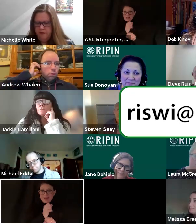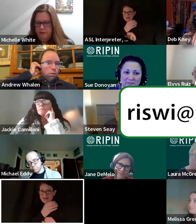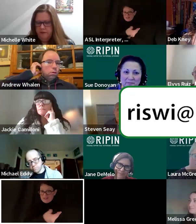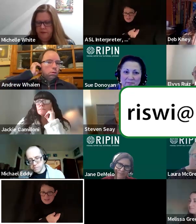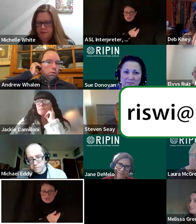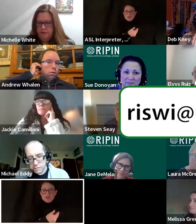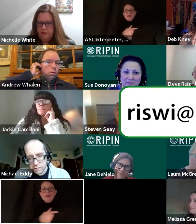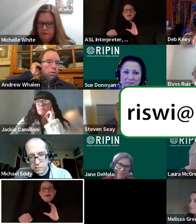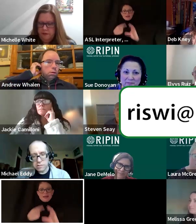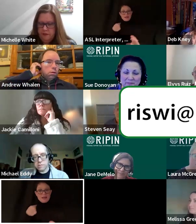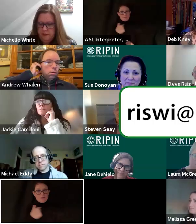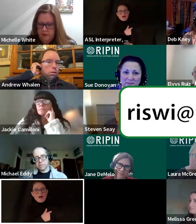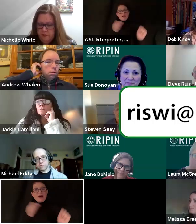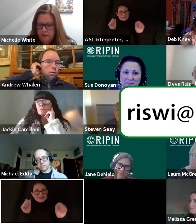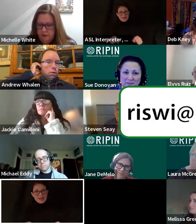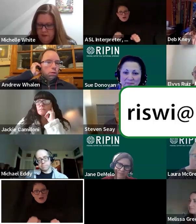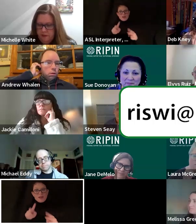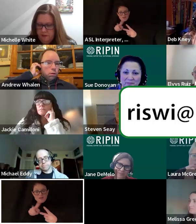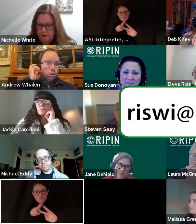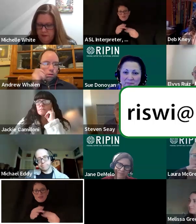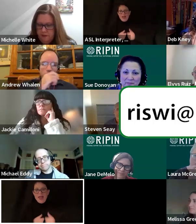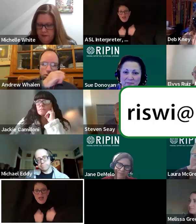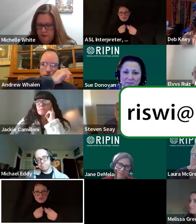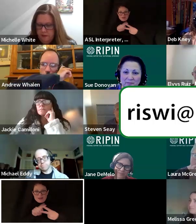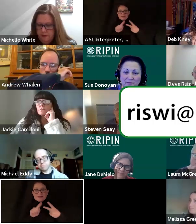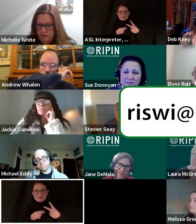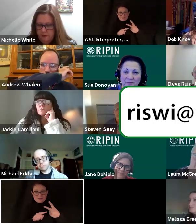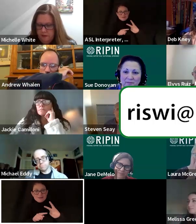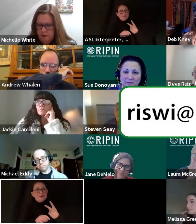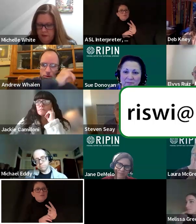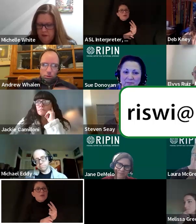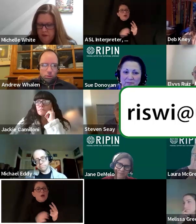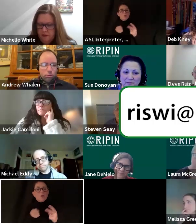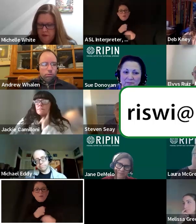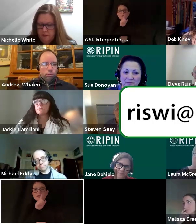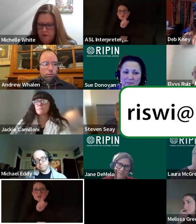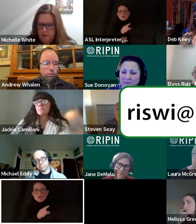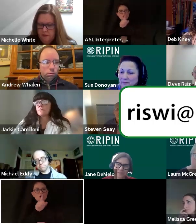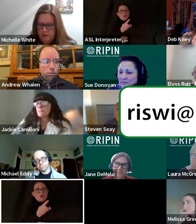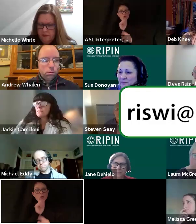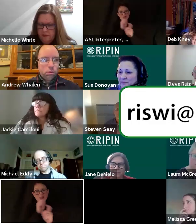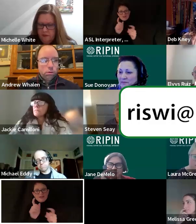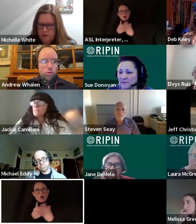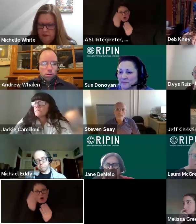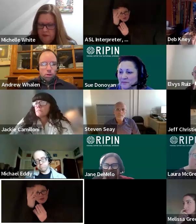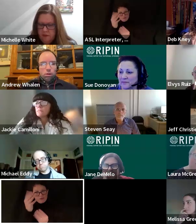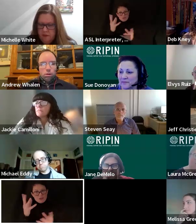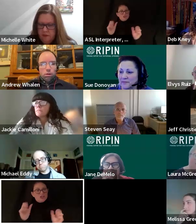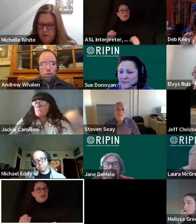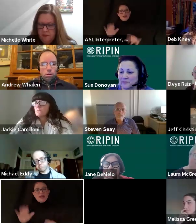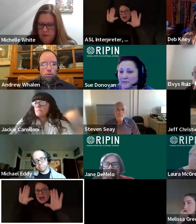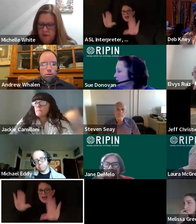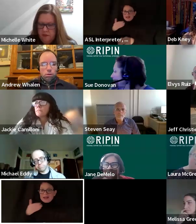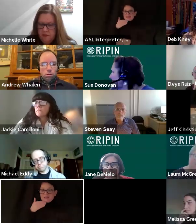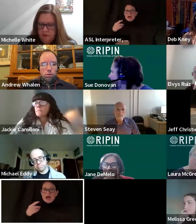you'll be able to email us at those addresses, and we'll make sure that you get all the details. Excellent.